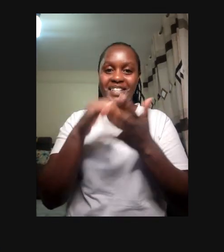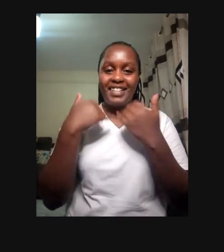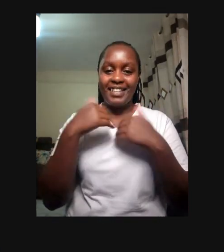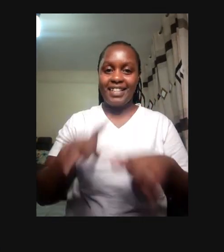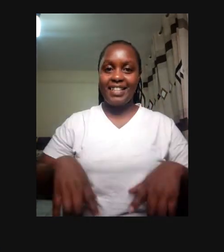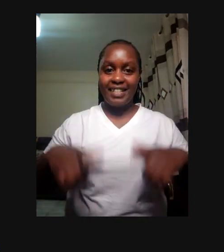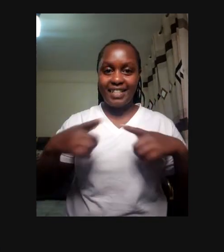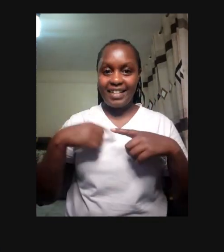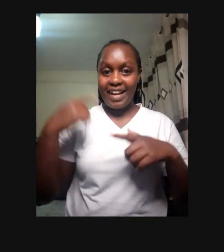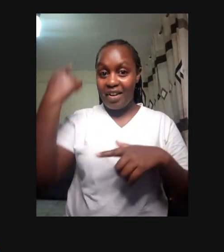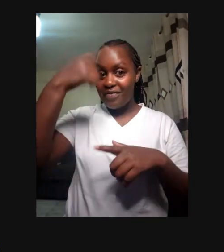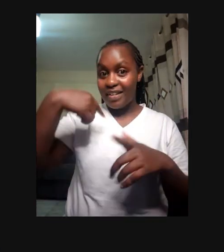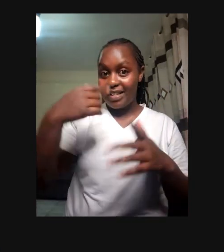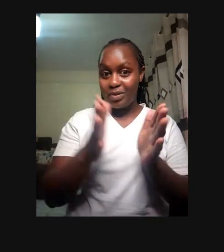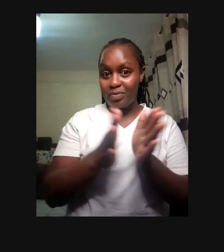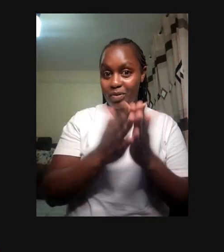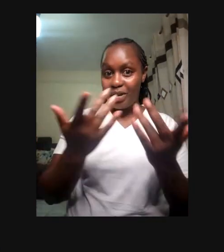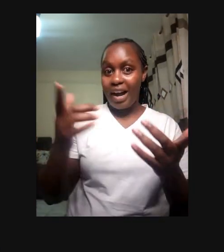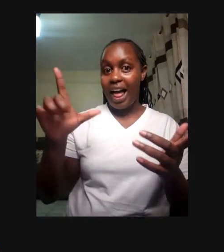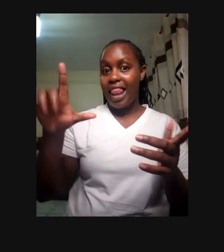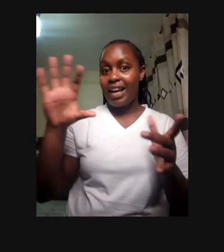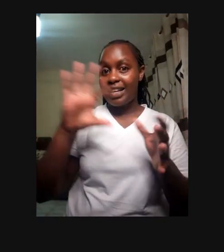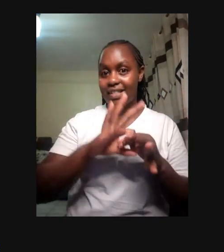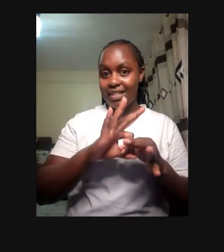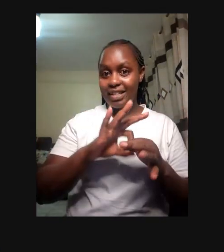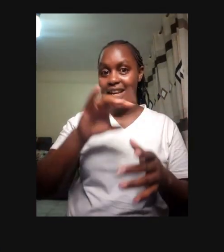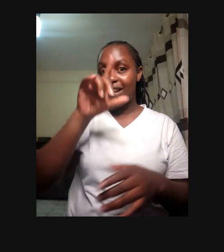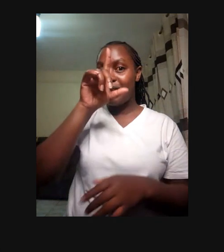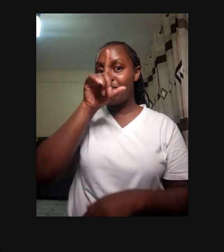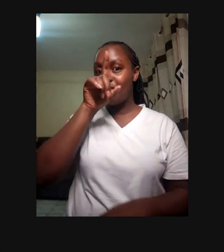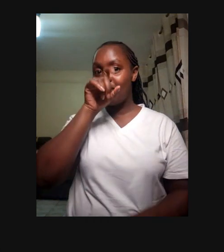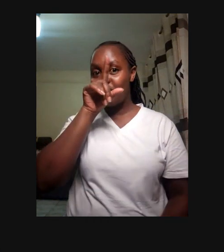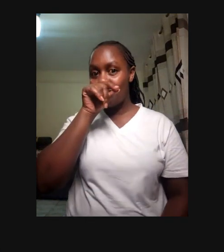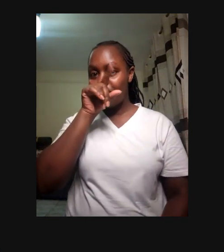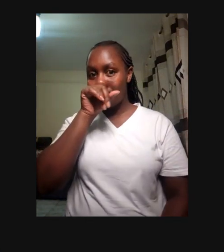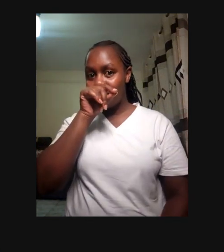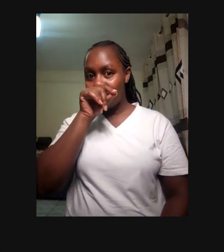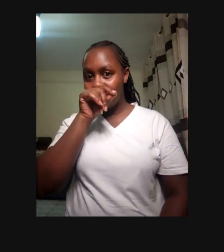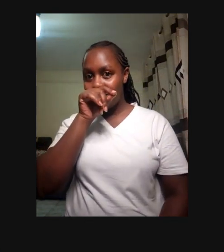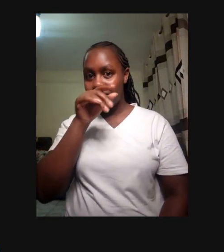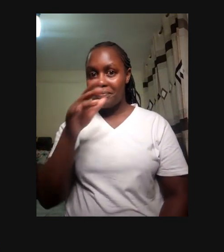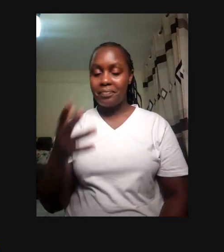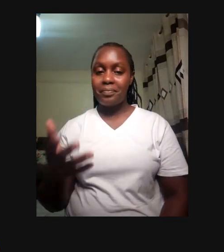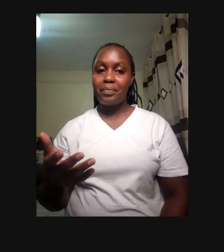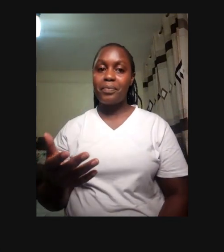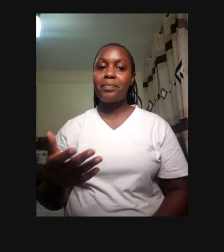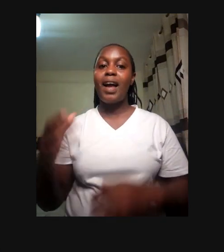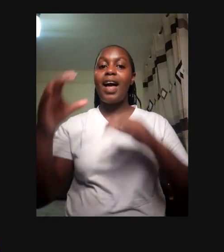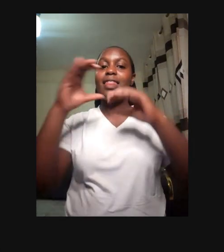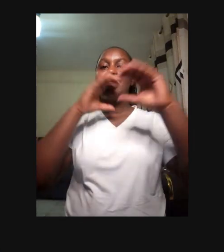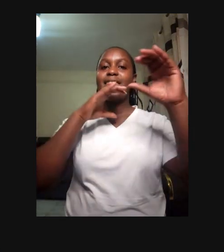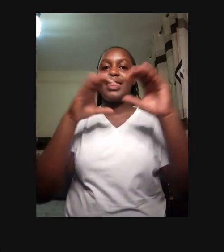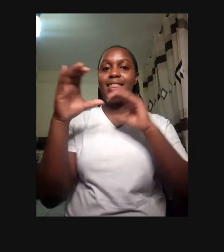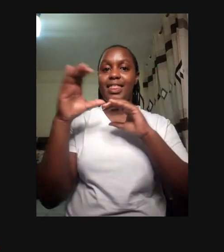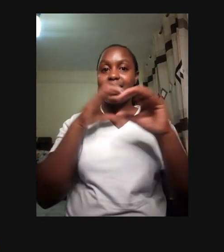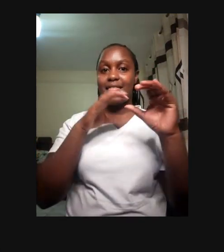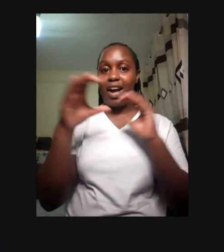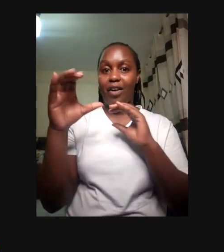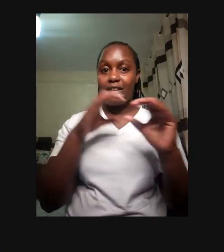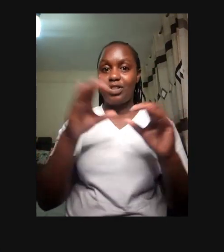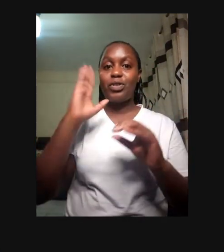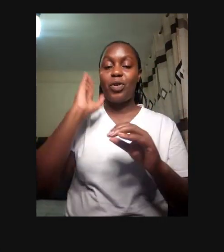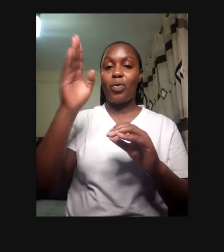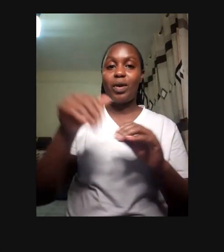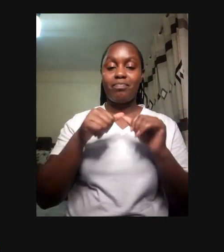Twitter. Sorry, X. Lord, I'm so old. Okay, so the conversation will